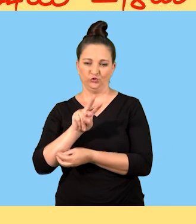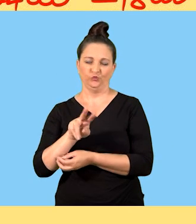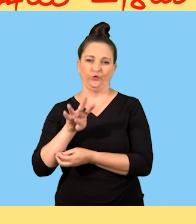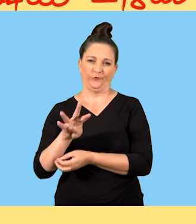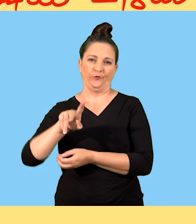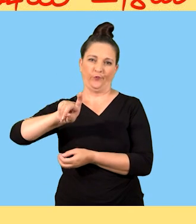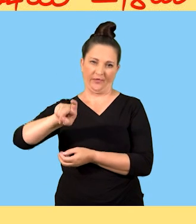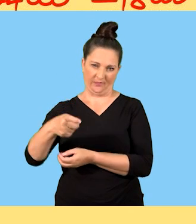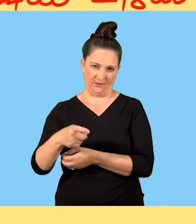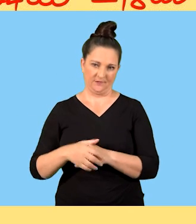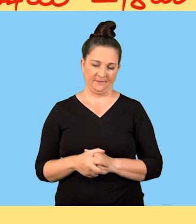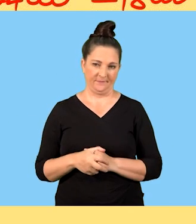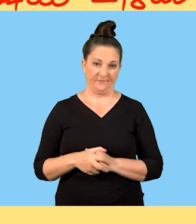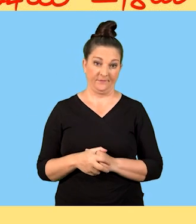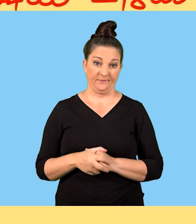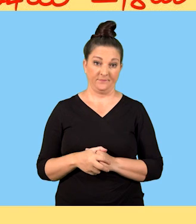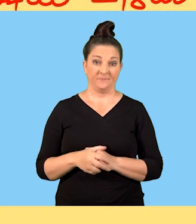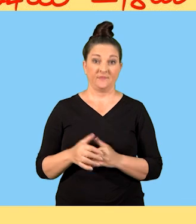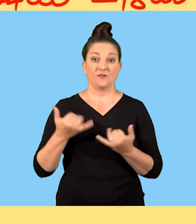with 24,000.